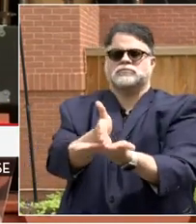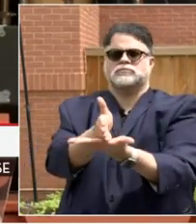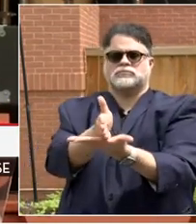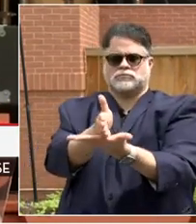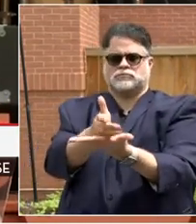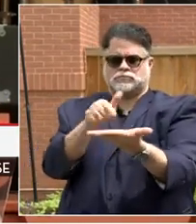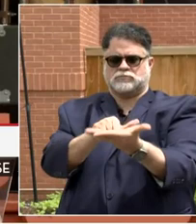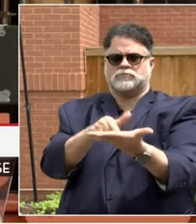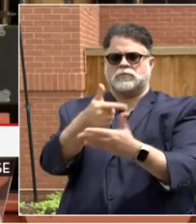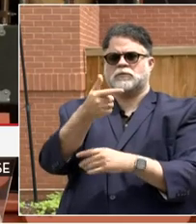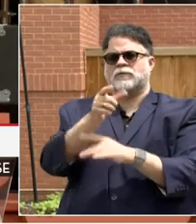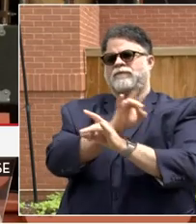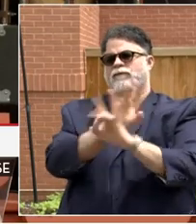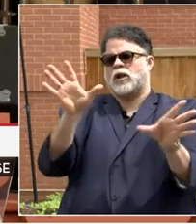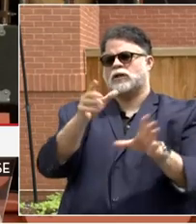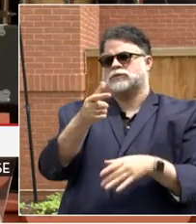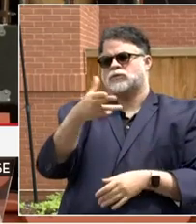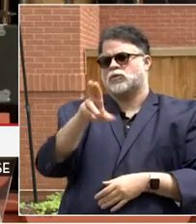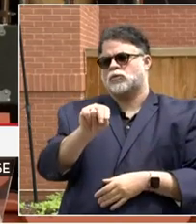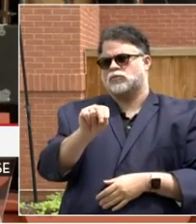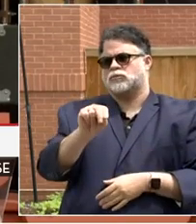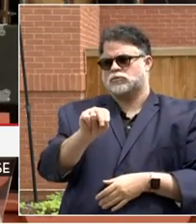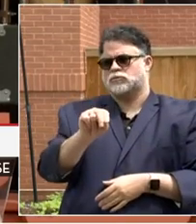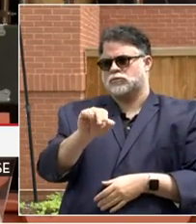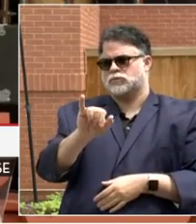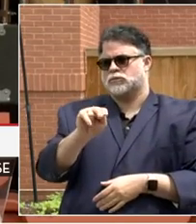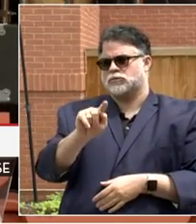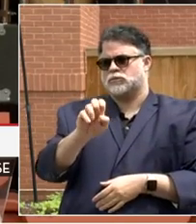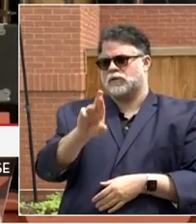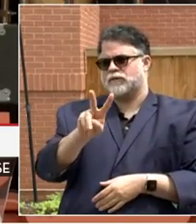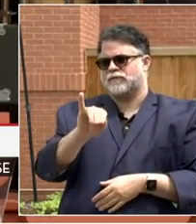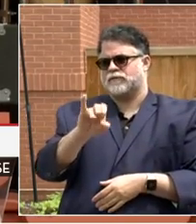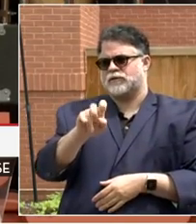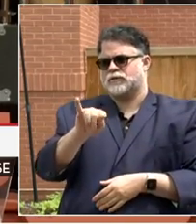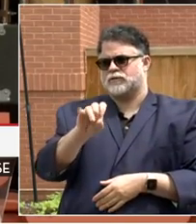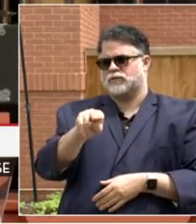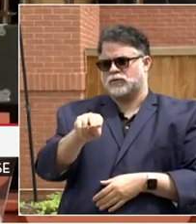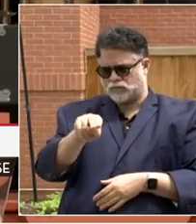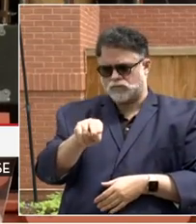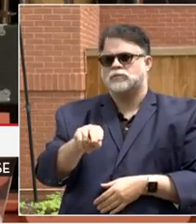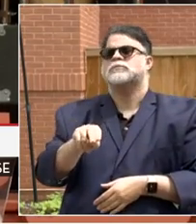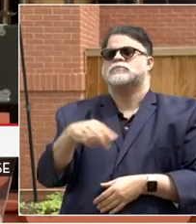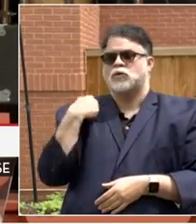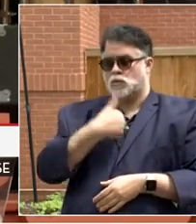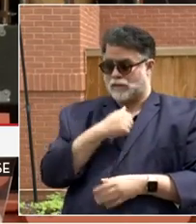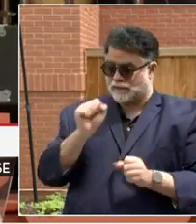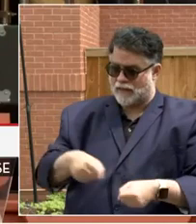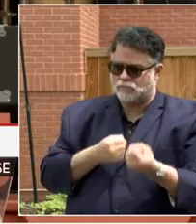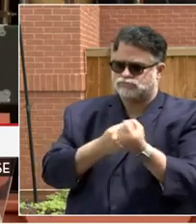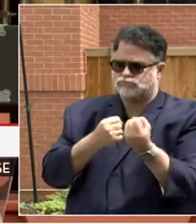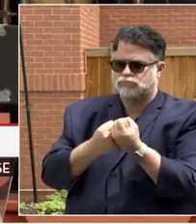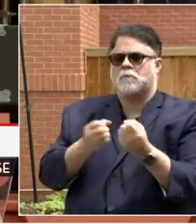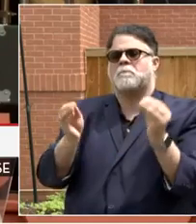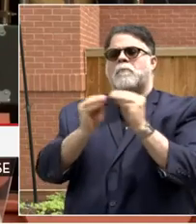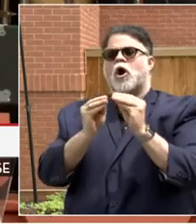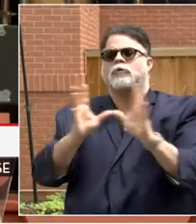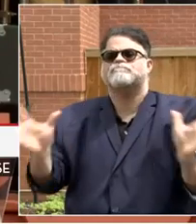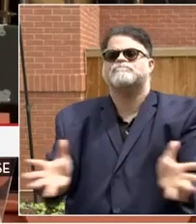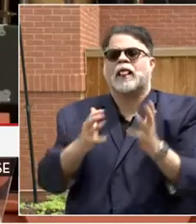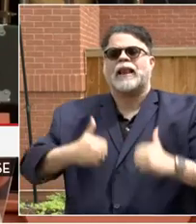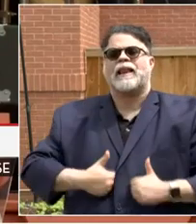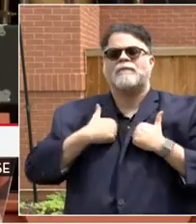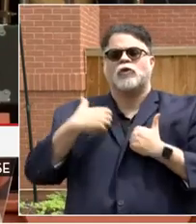council on investing in more life coaching, more support for